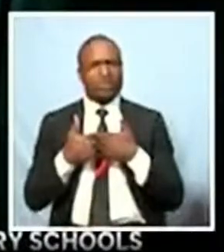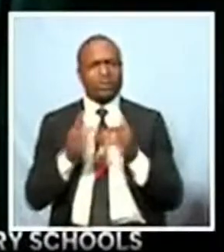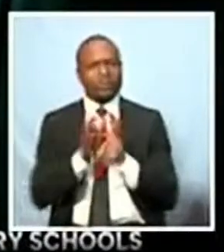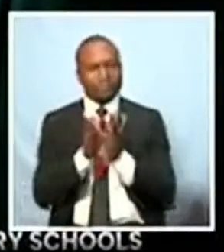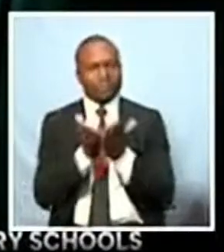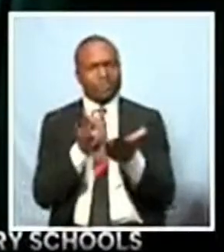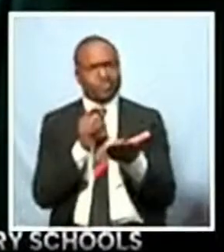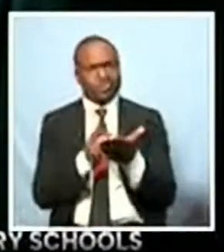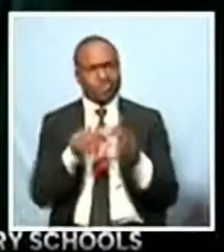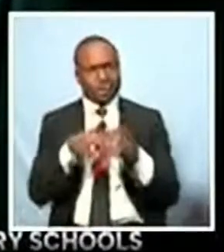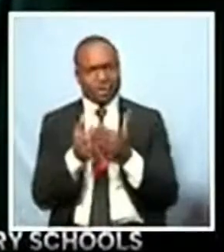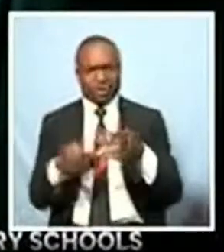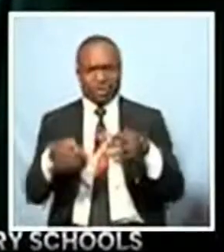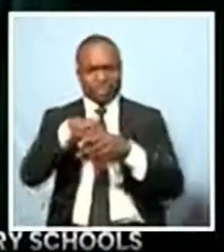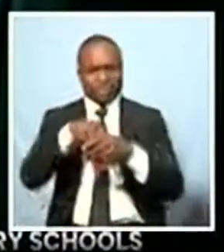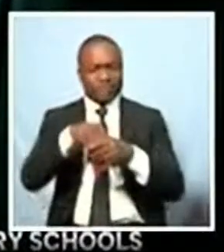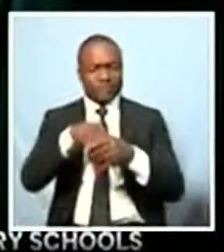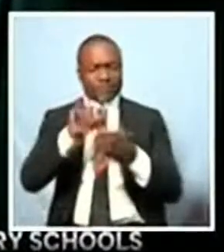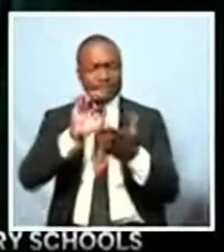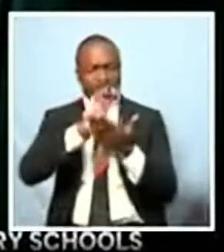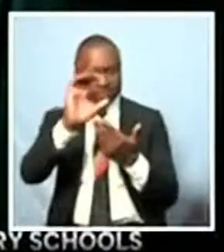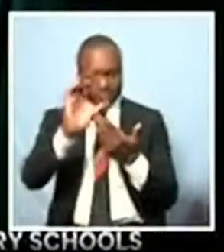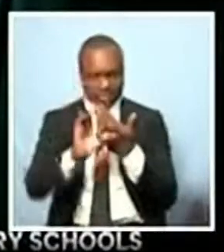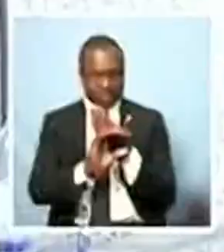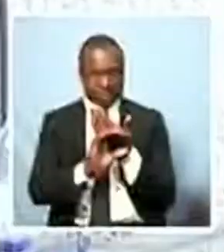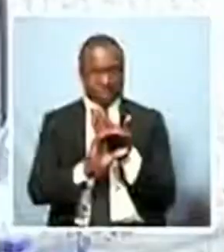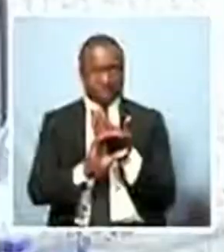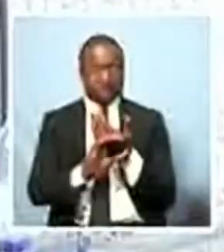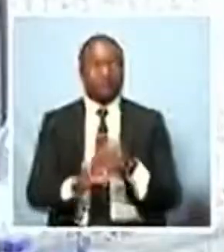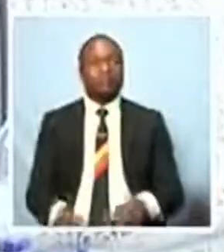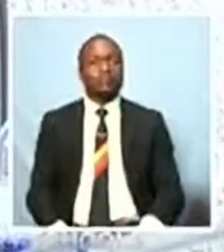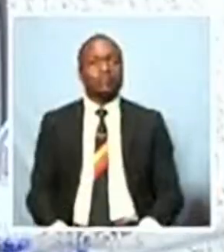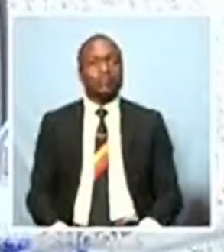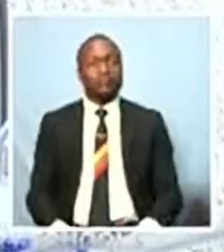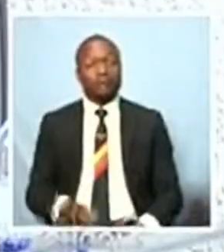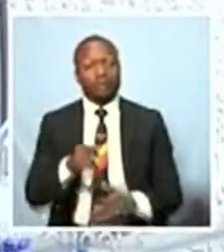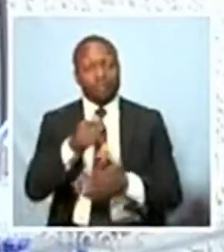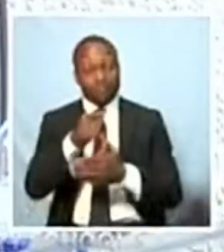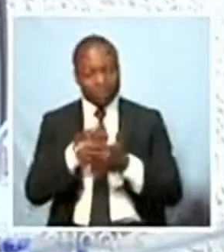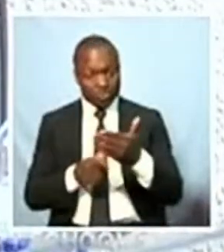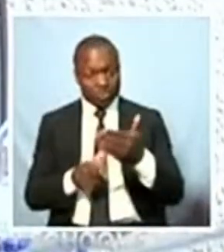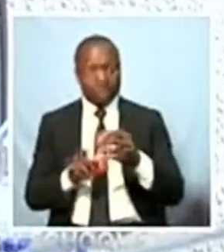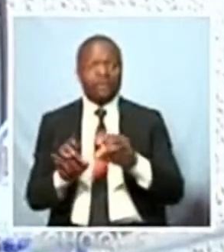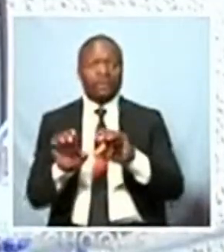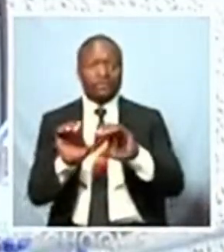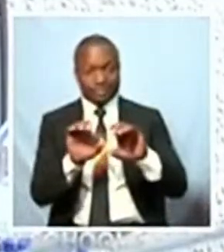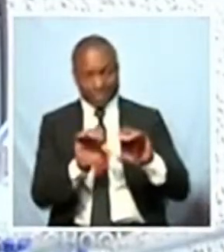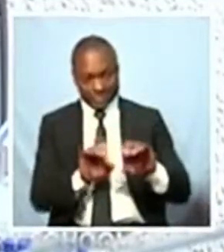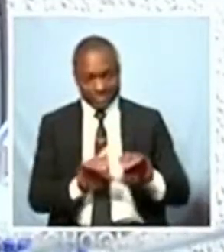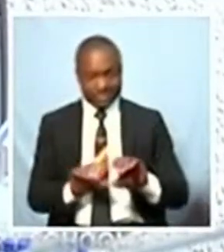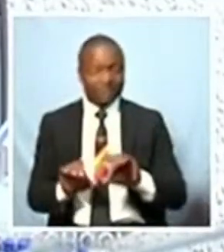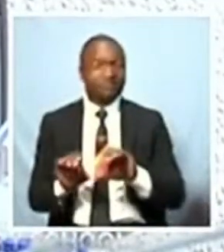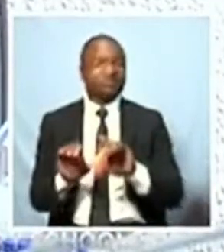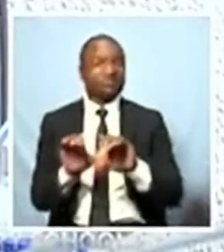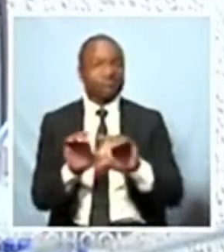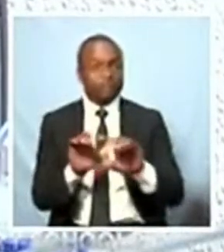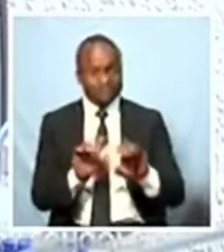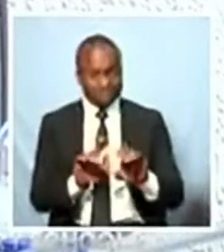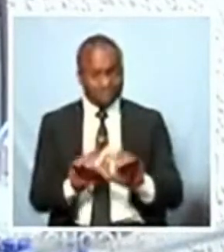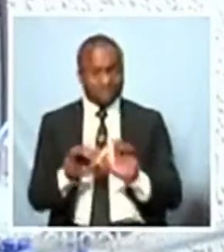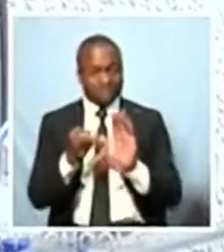you incorporated it into the curriculum? Initially, what we did was